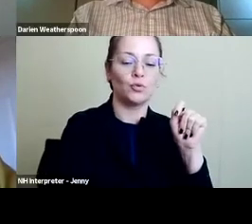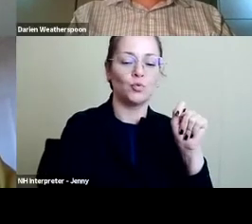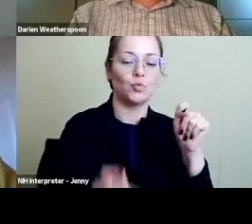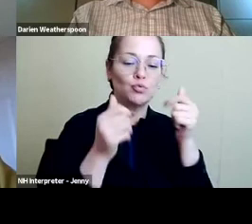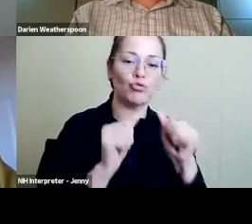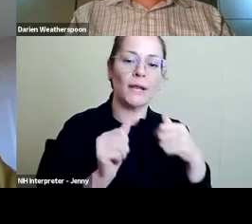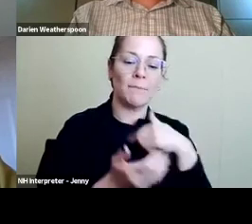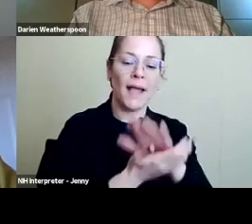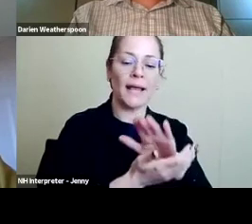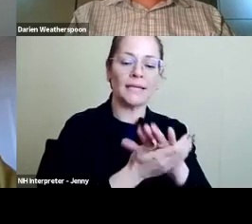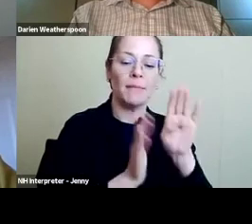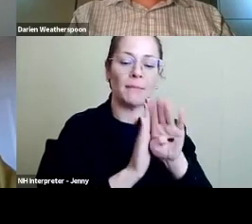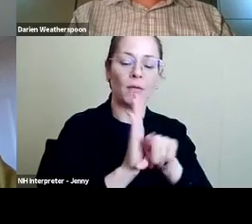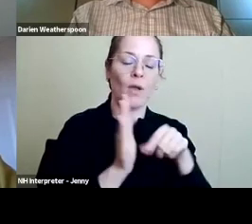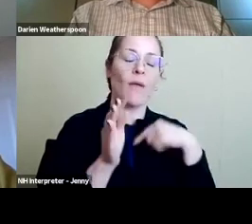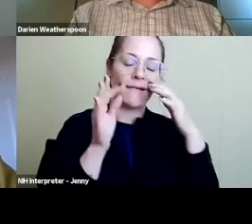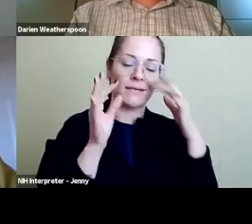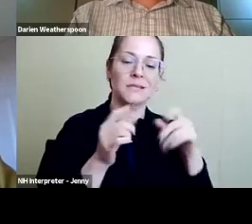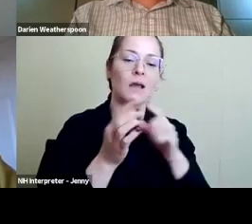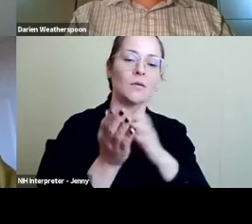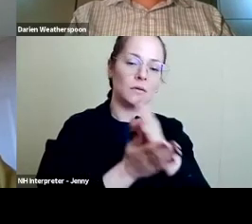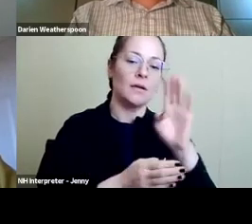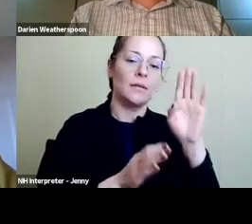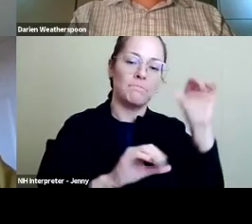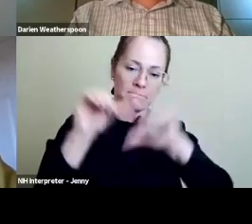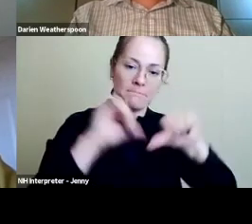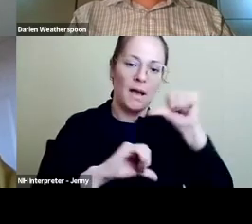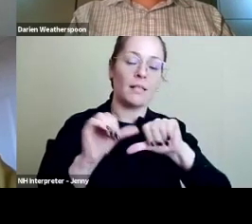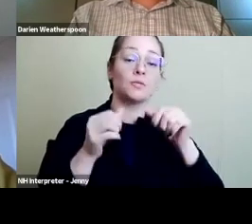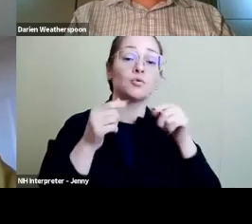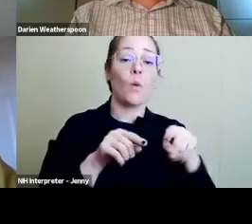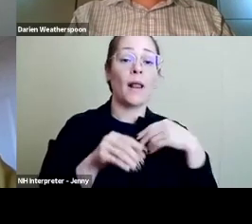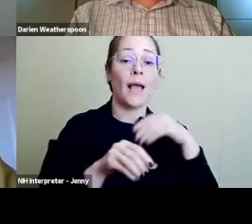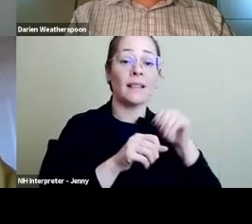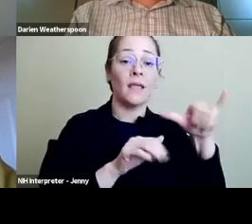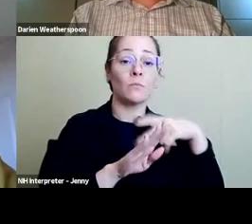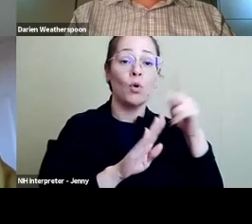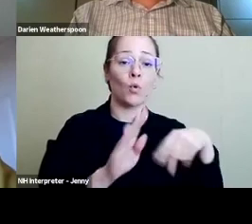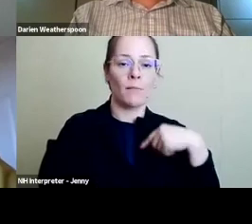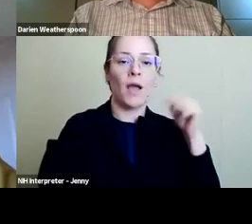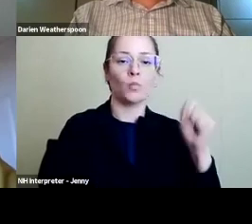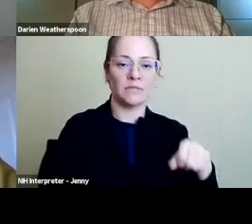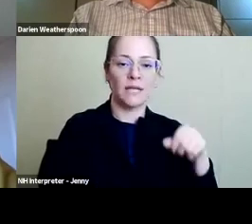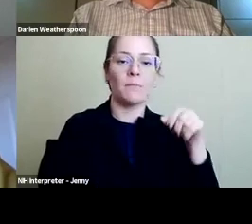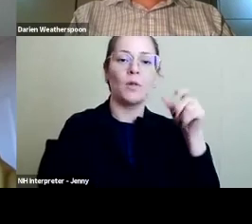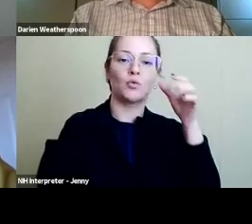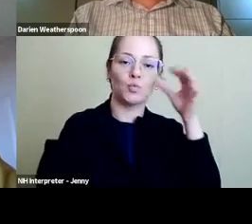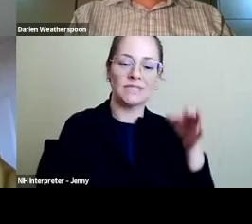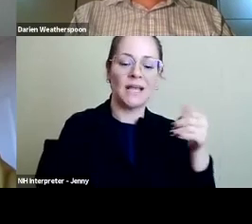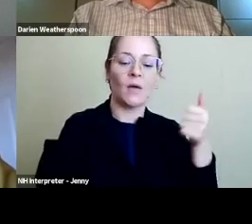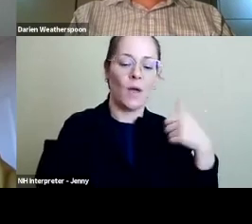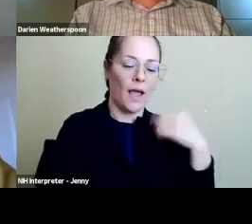decided to pursue a master's degree in biology. And so it was while I was in this program that I was able to decide the direct